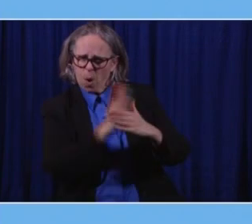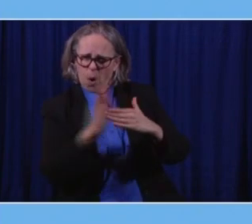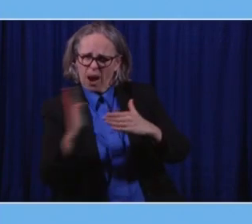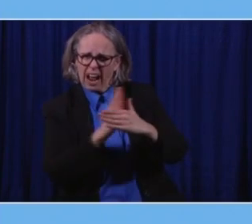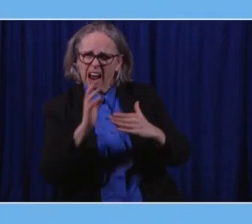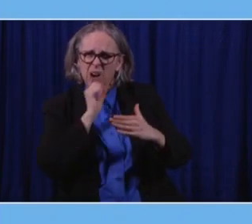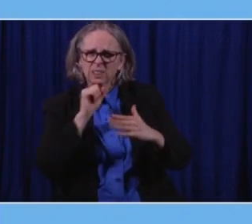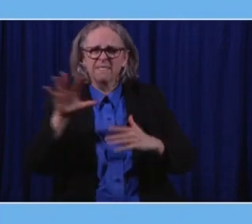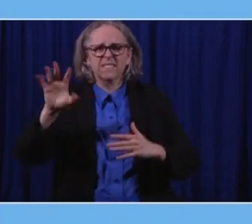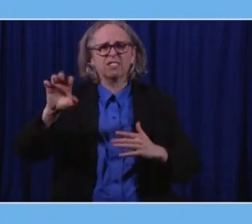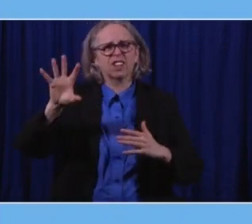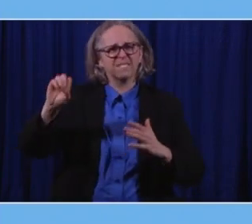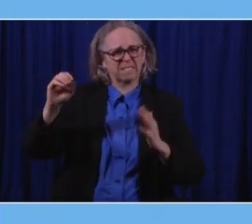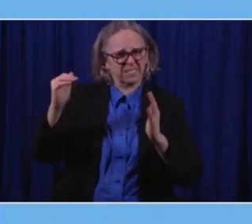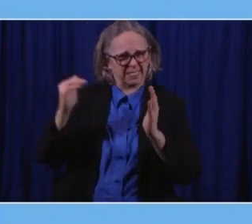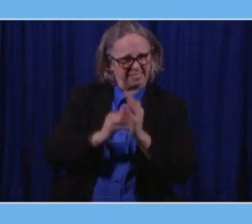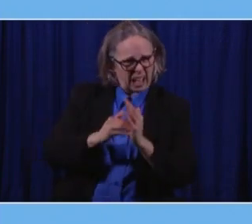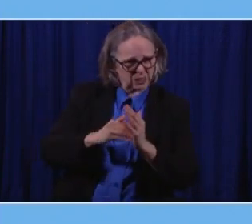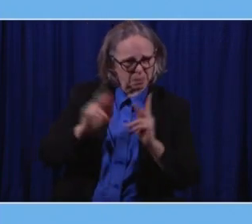million people.